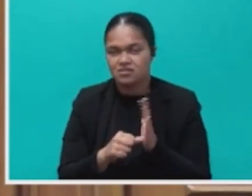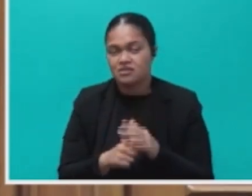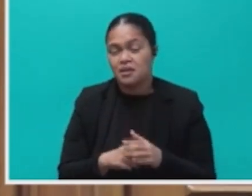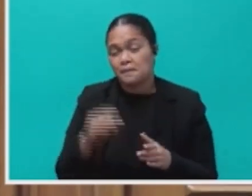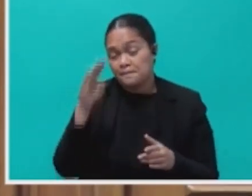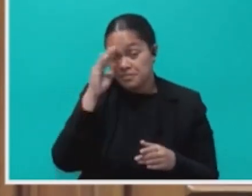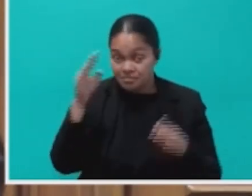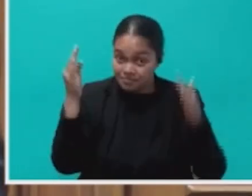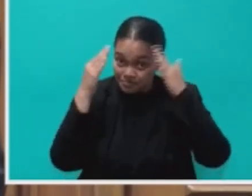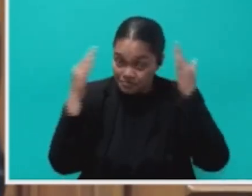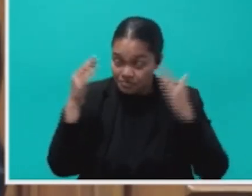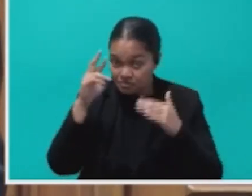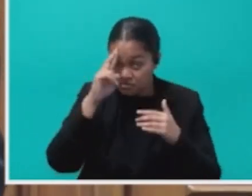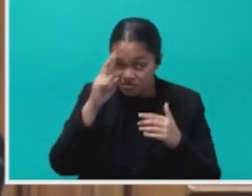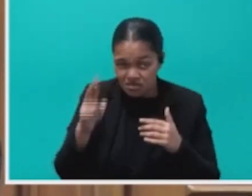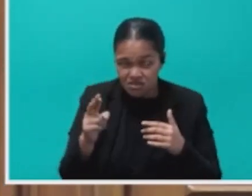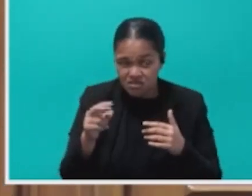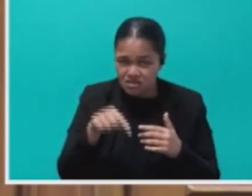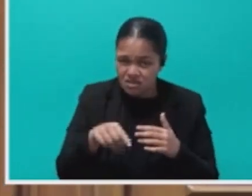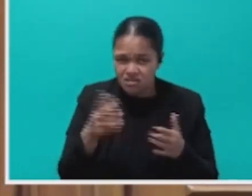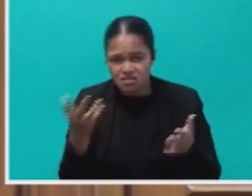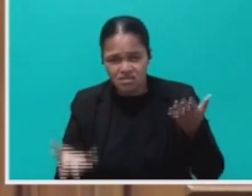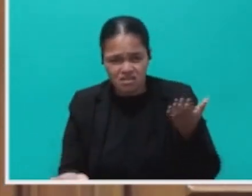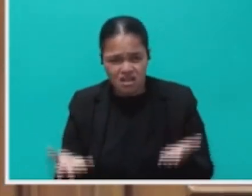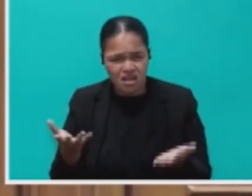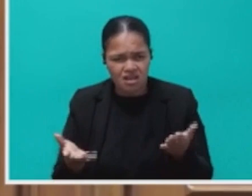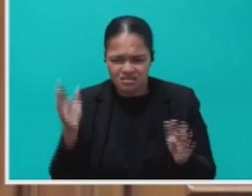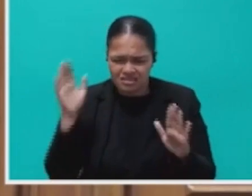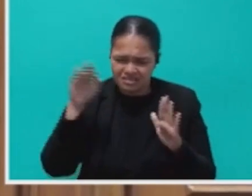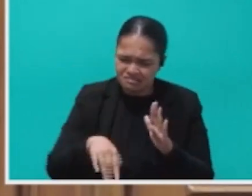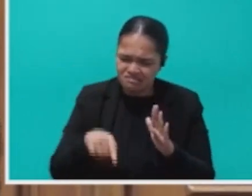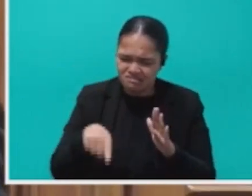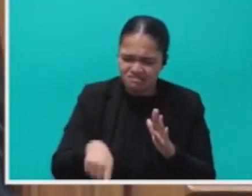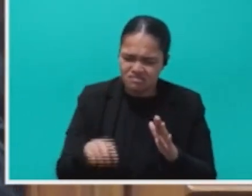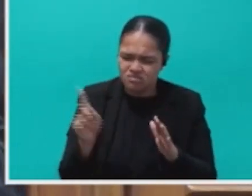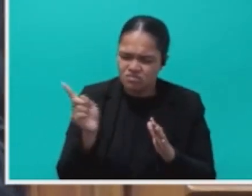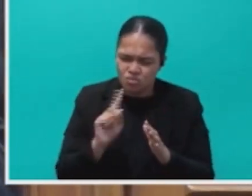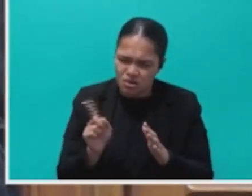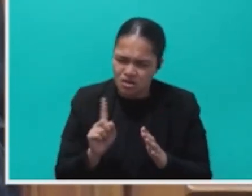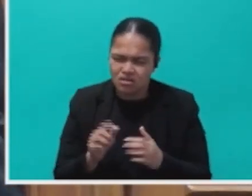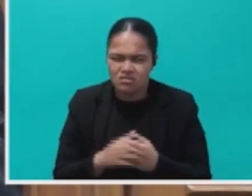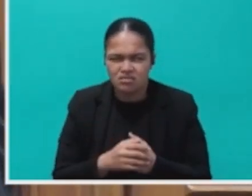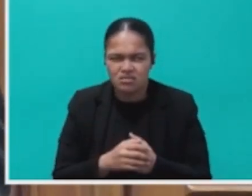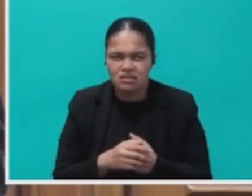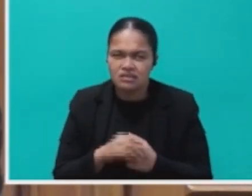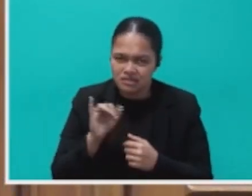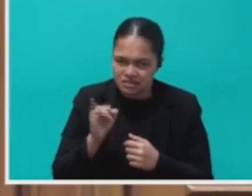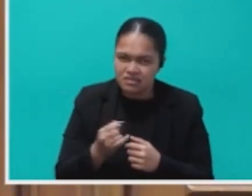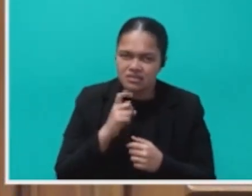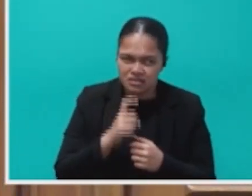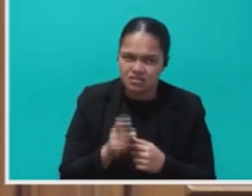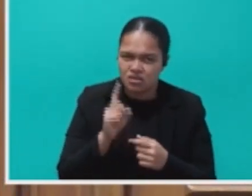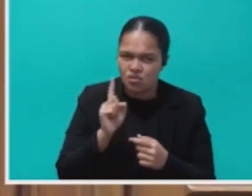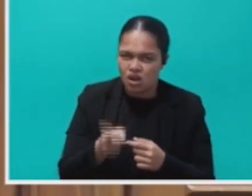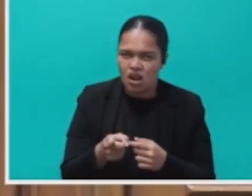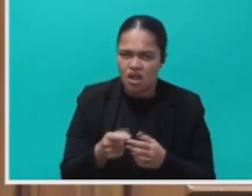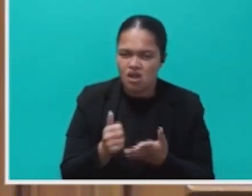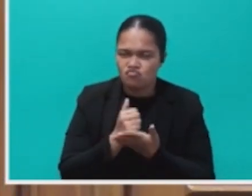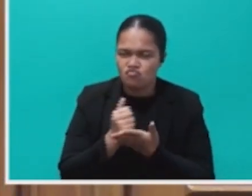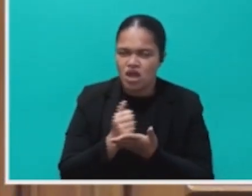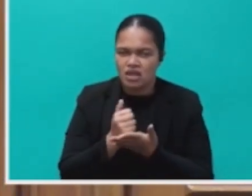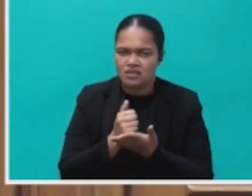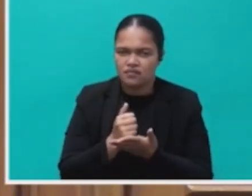Mr. Speaker, sir, the downside about tin issuance, it is a reactive